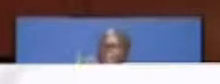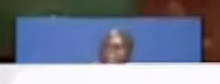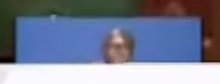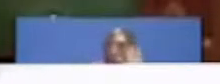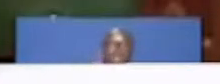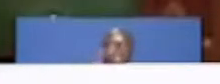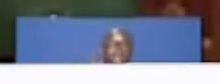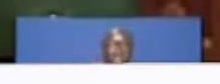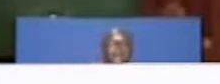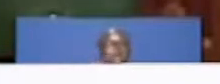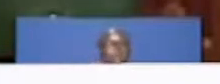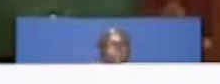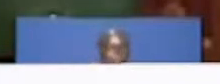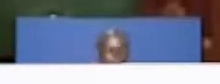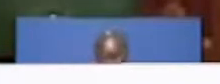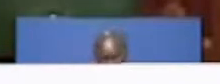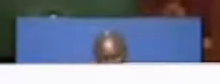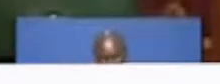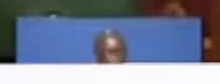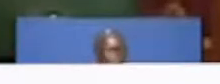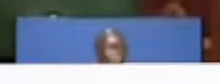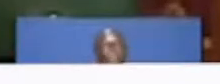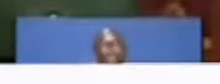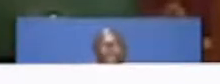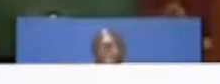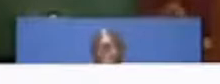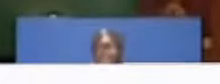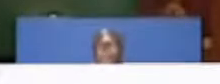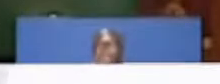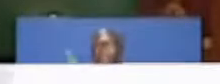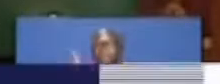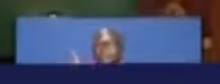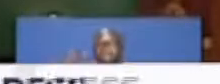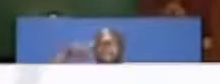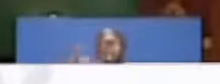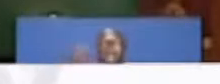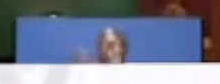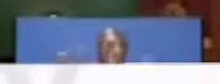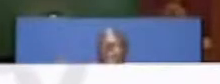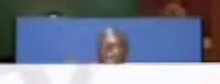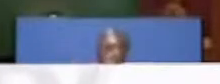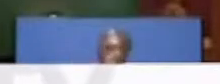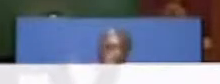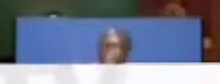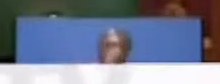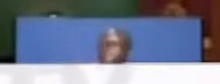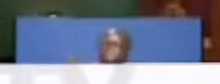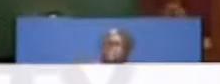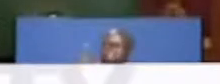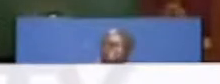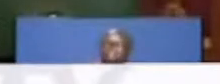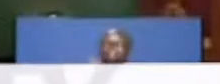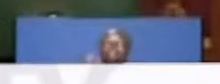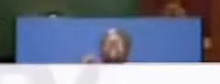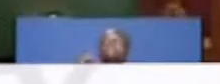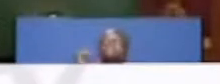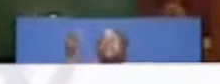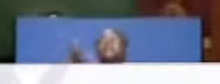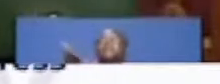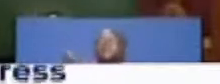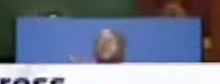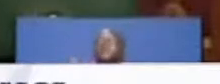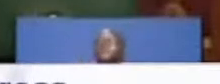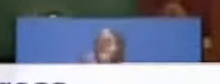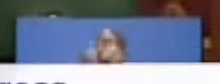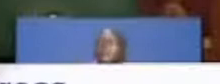normal. They contracted their development timelines by implementing aggressive interventions on multiple sectors